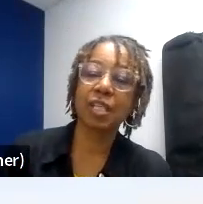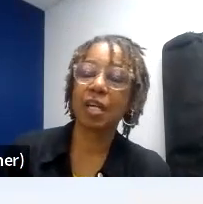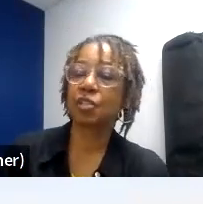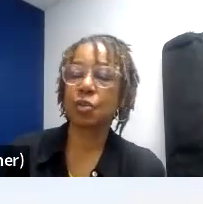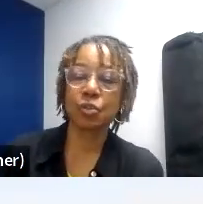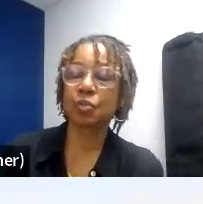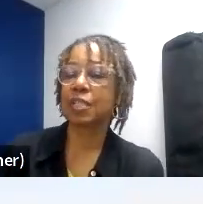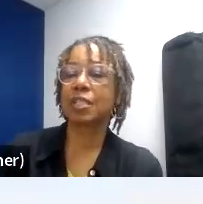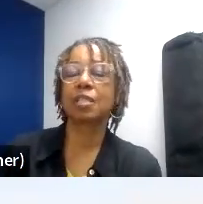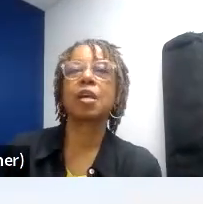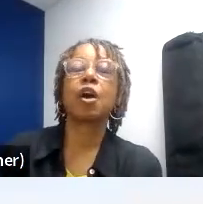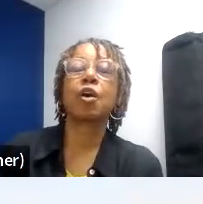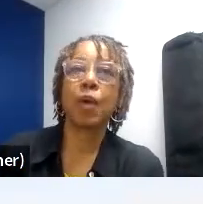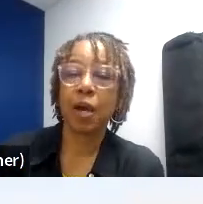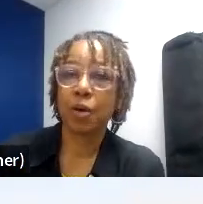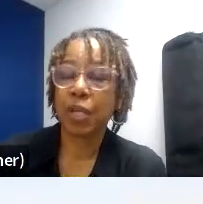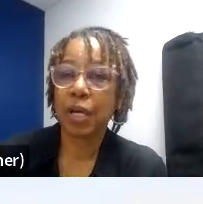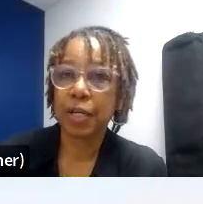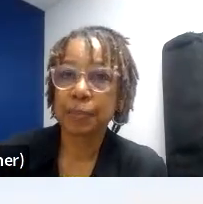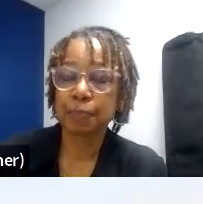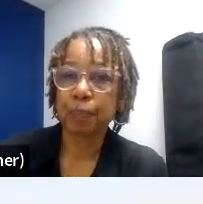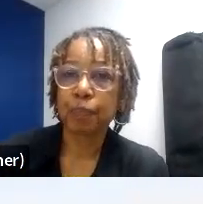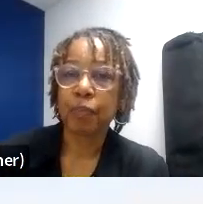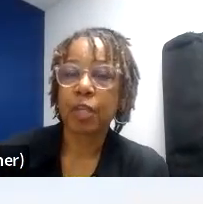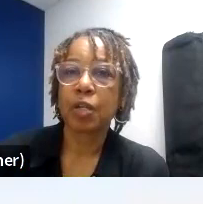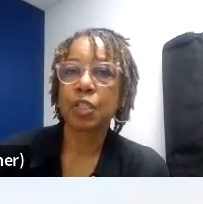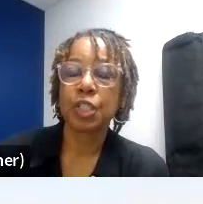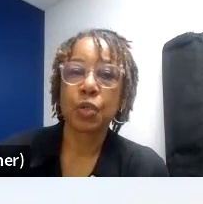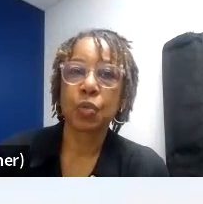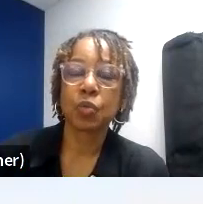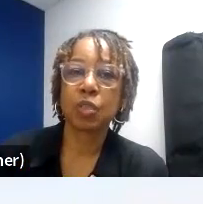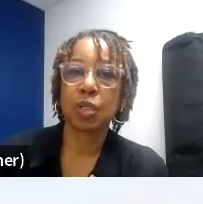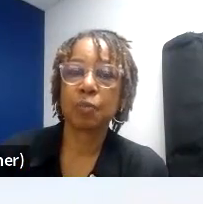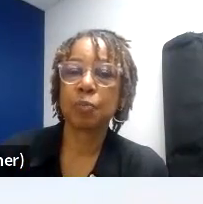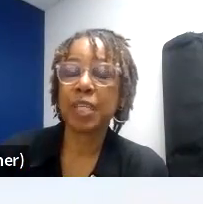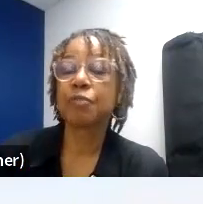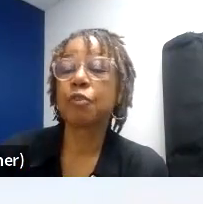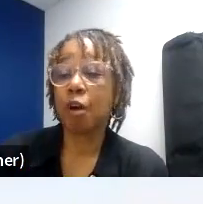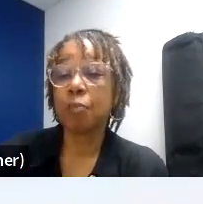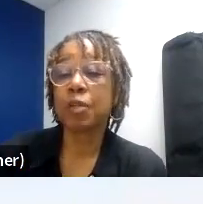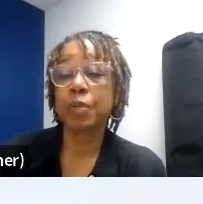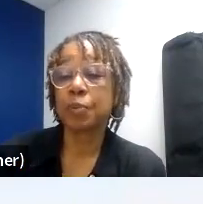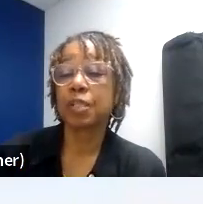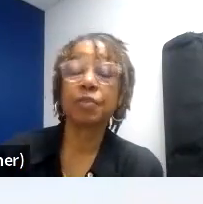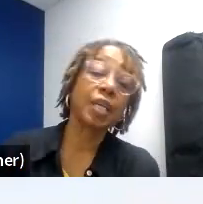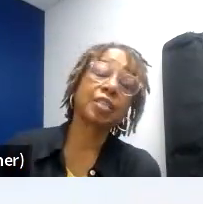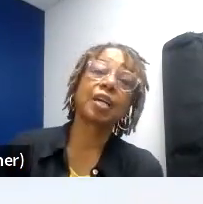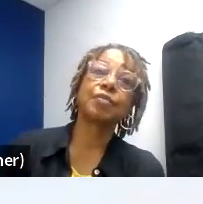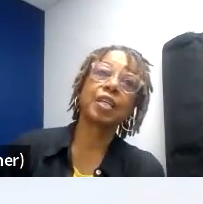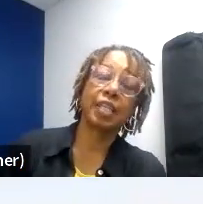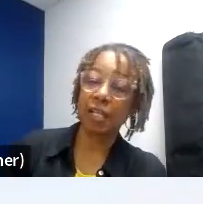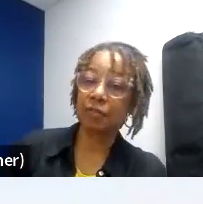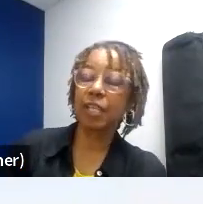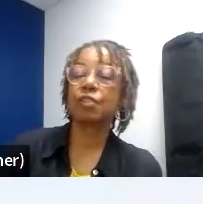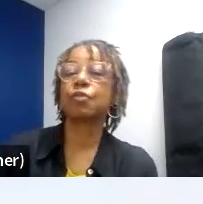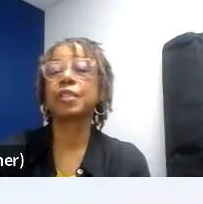racial justice, social justice, around you know, the meaningful involvement of people living with HIV